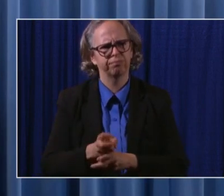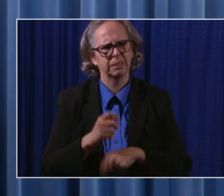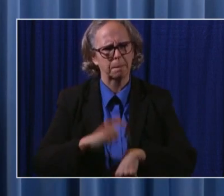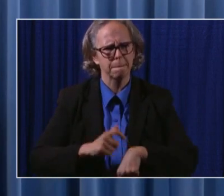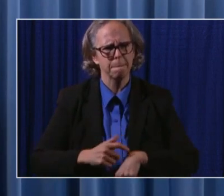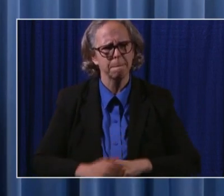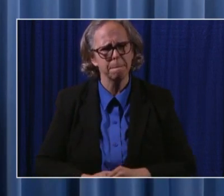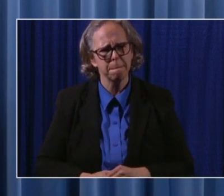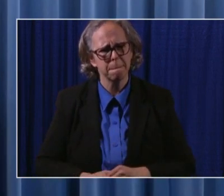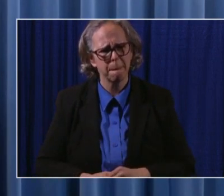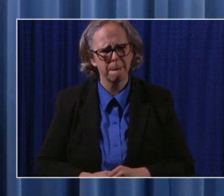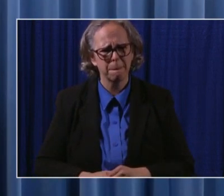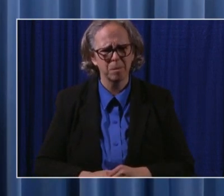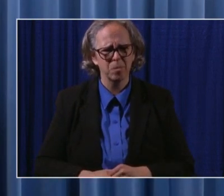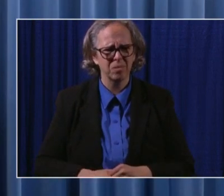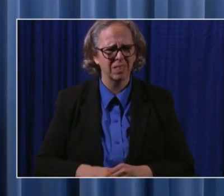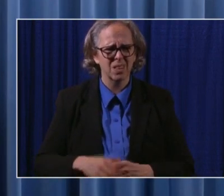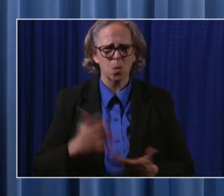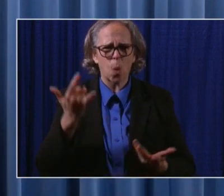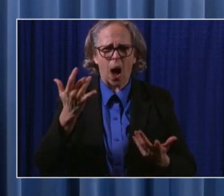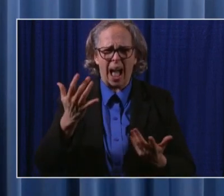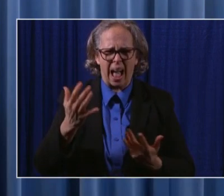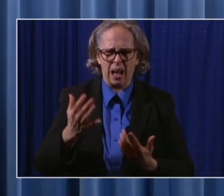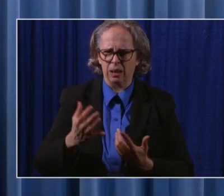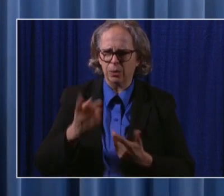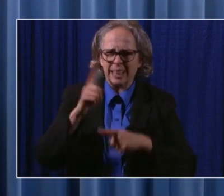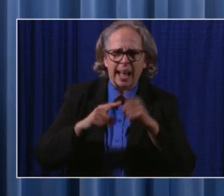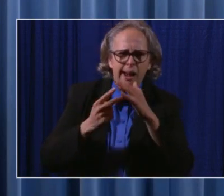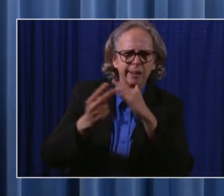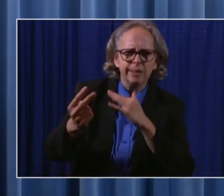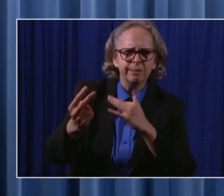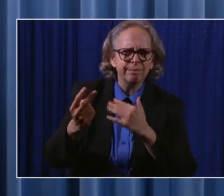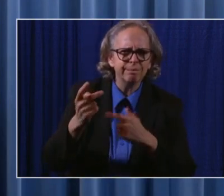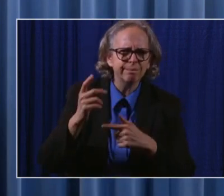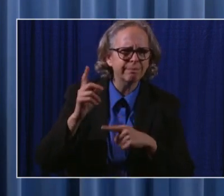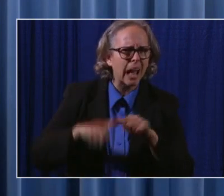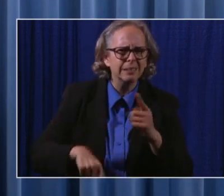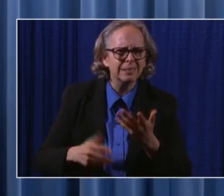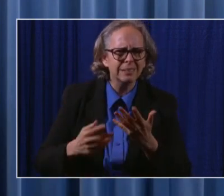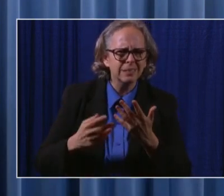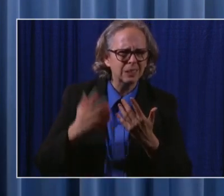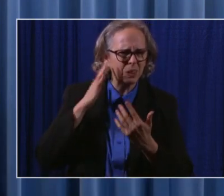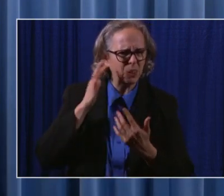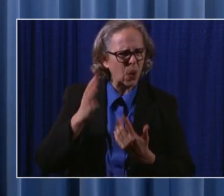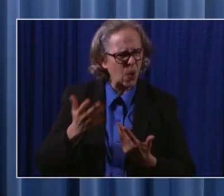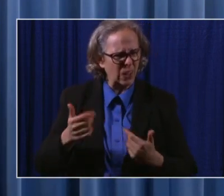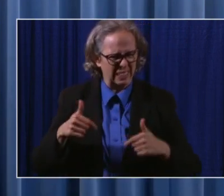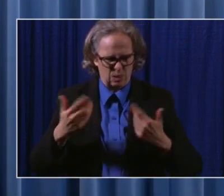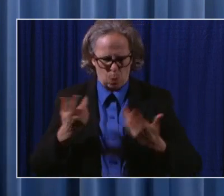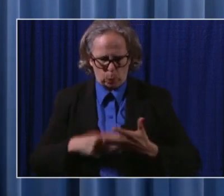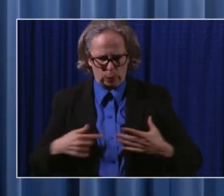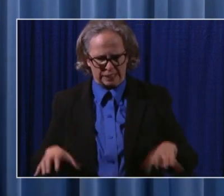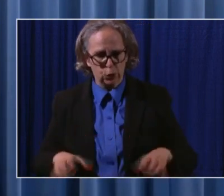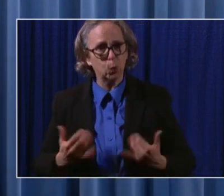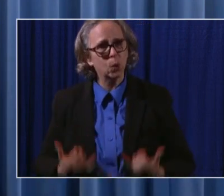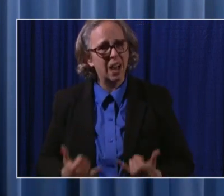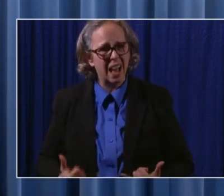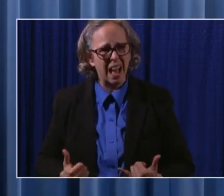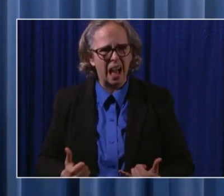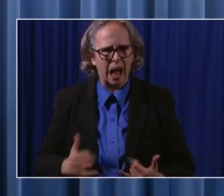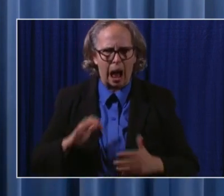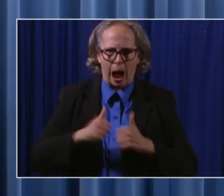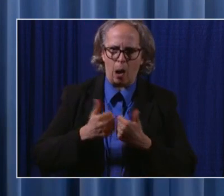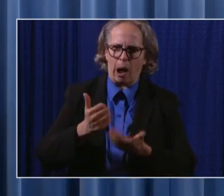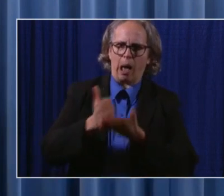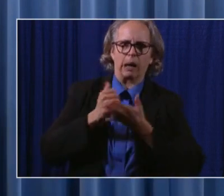is. We will in fact determine the future by what collectively we do. We've got